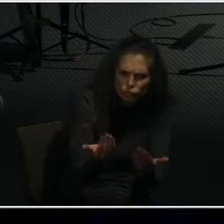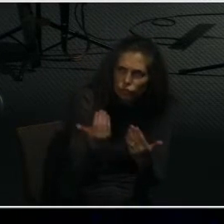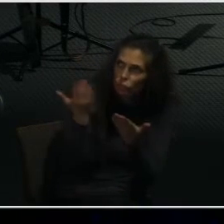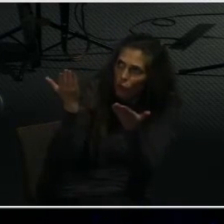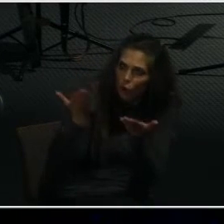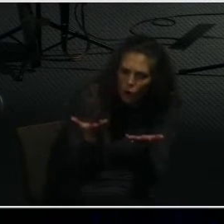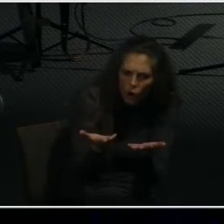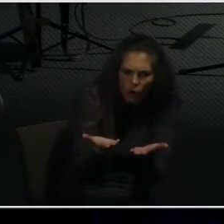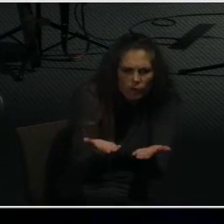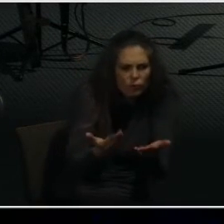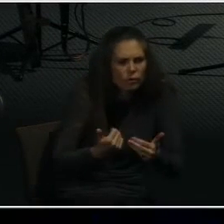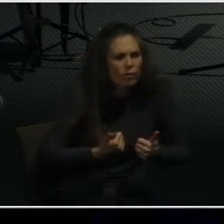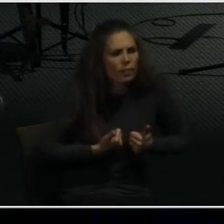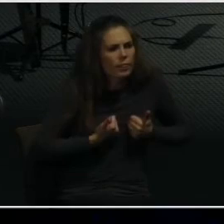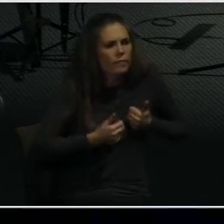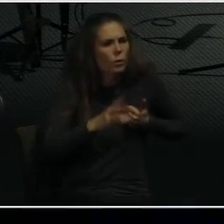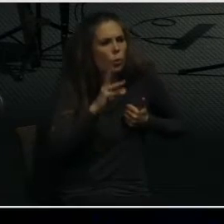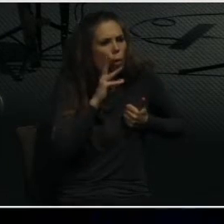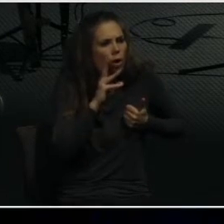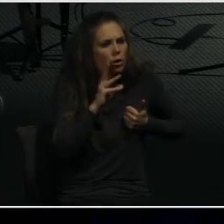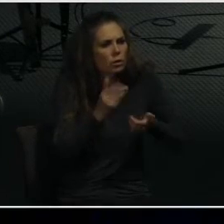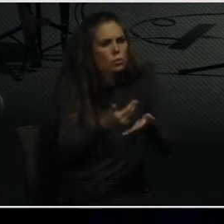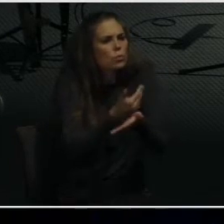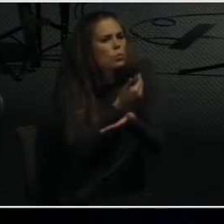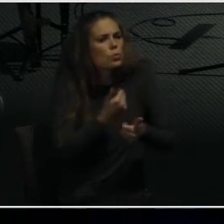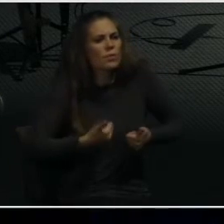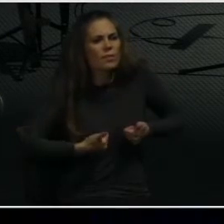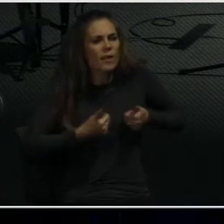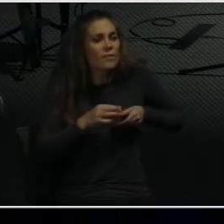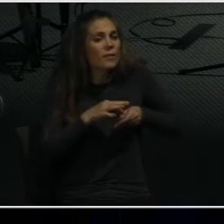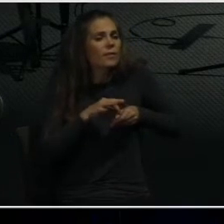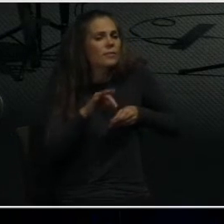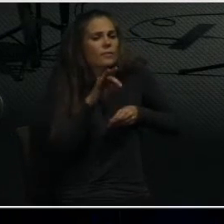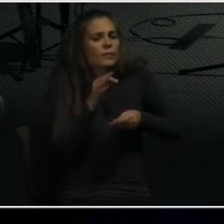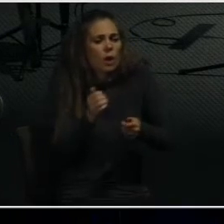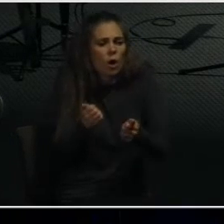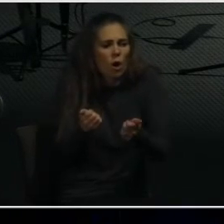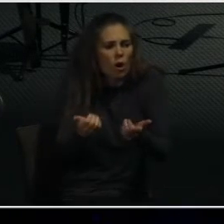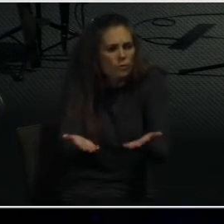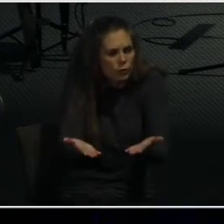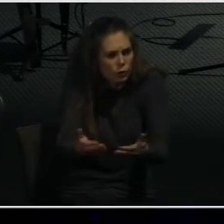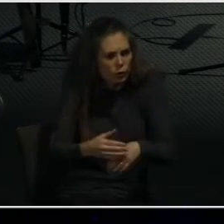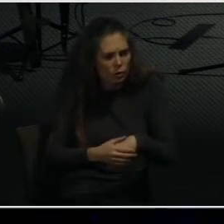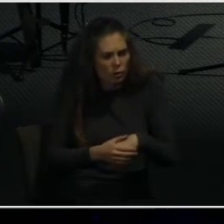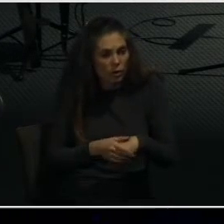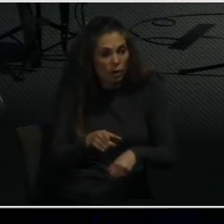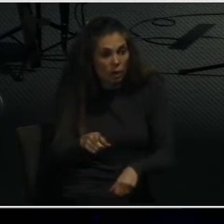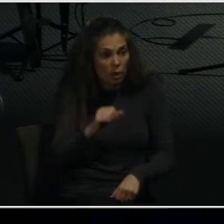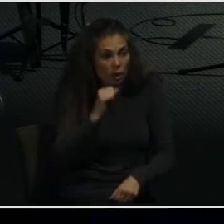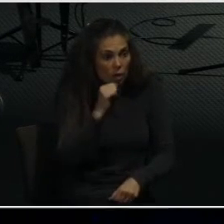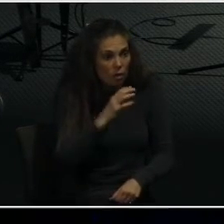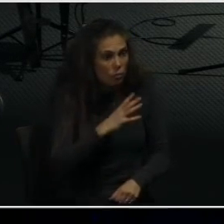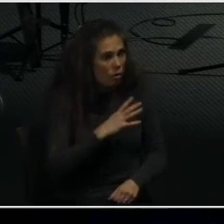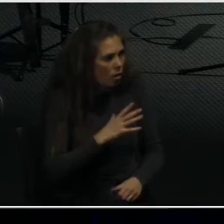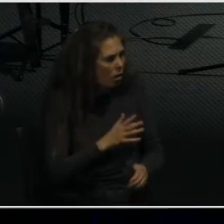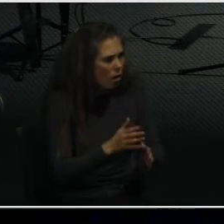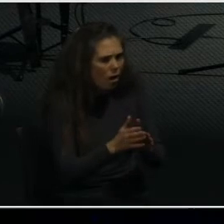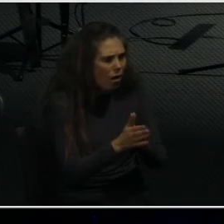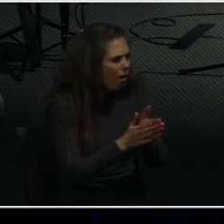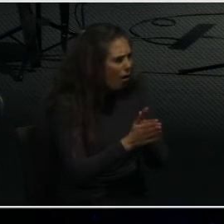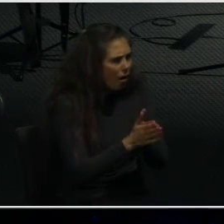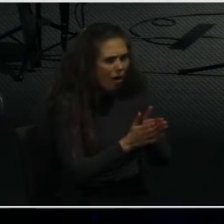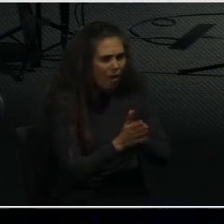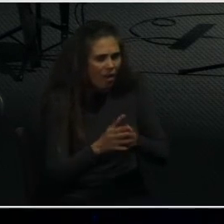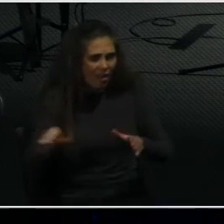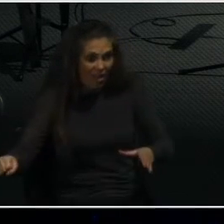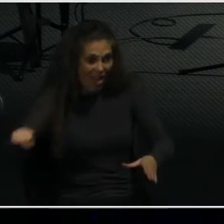living water of new spiritual life can be found. And she is so taken by this that she leaves her water jug